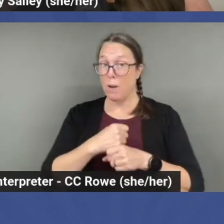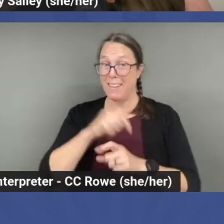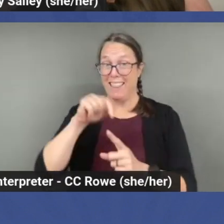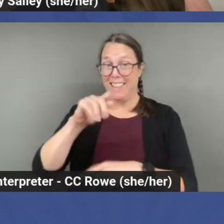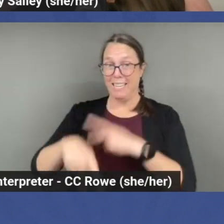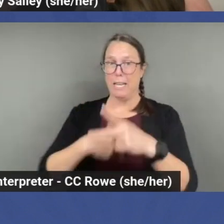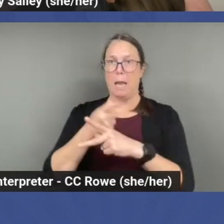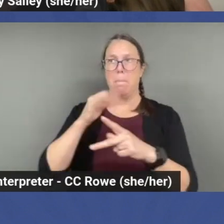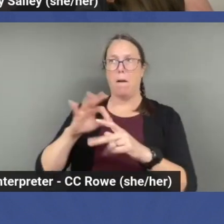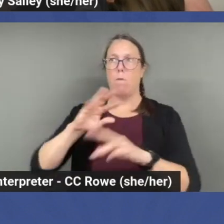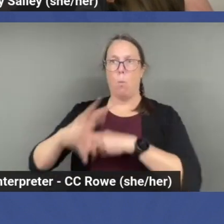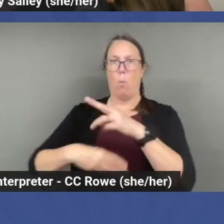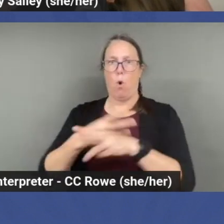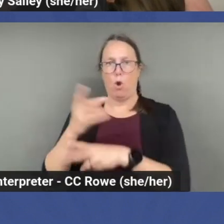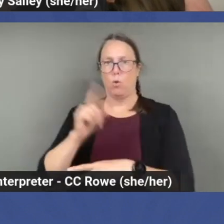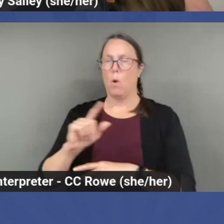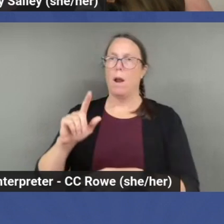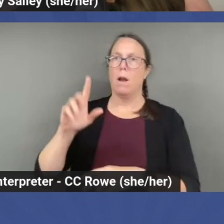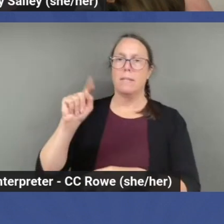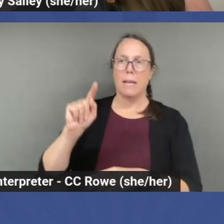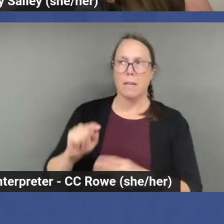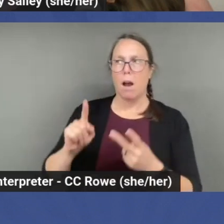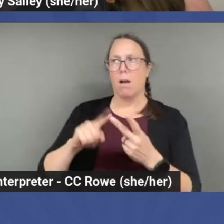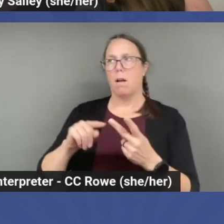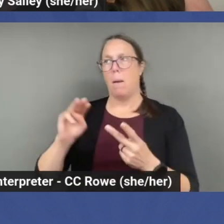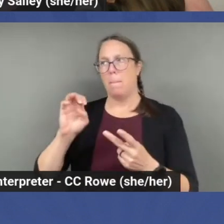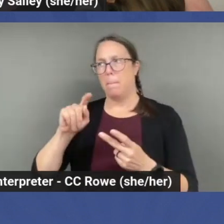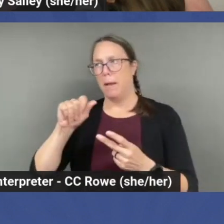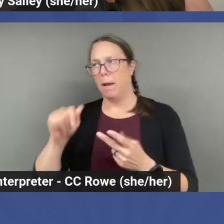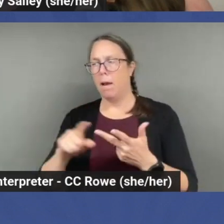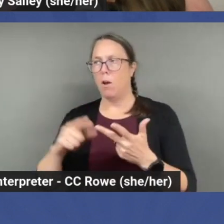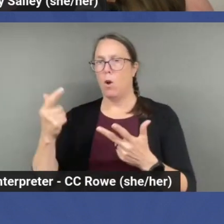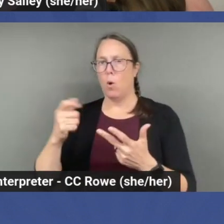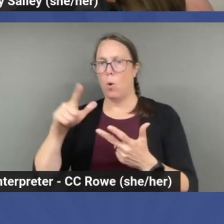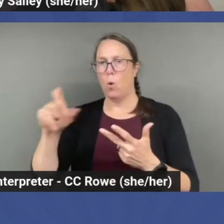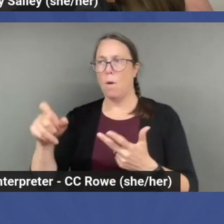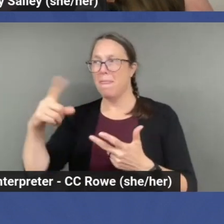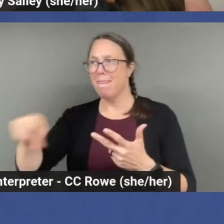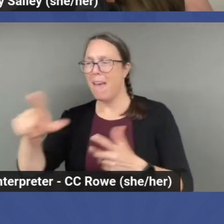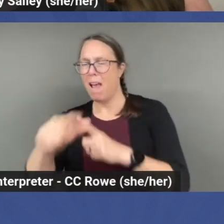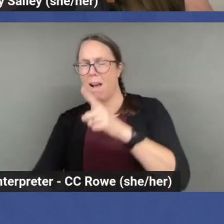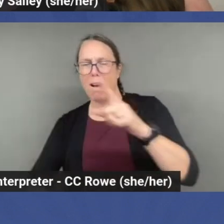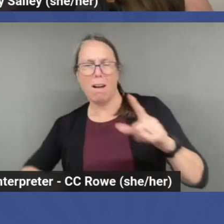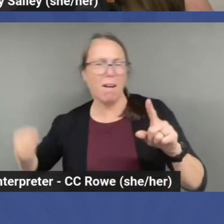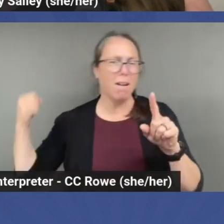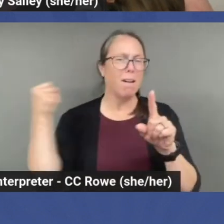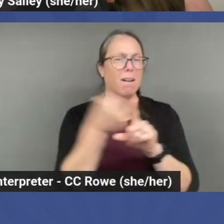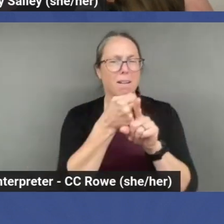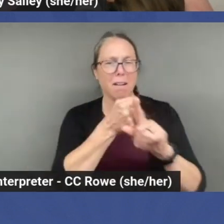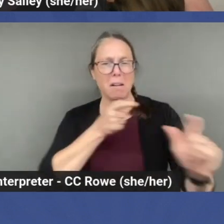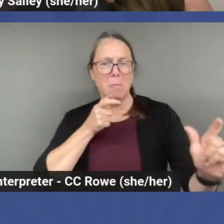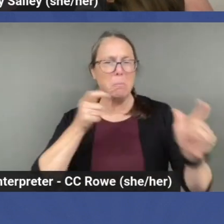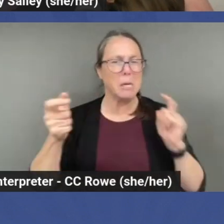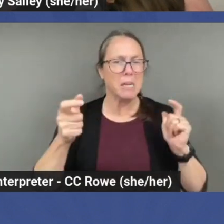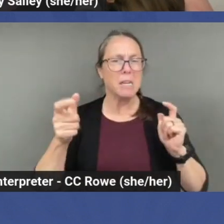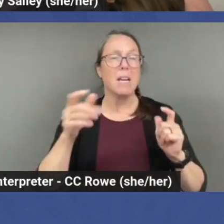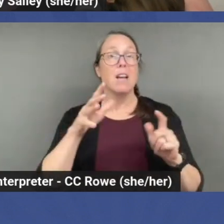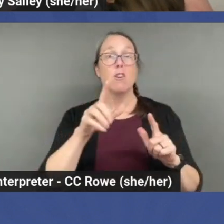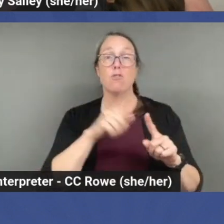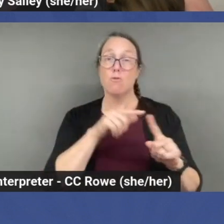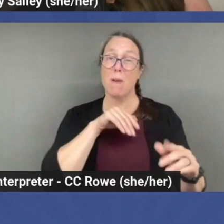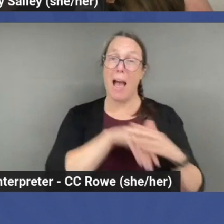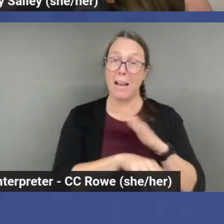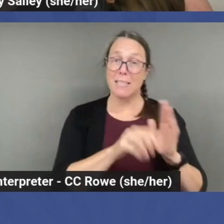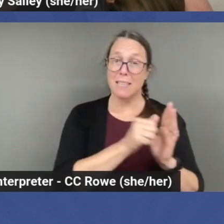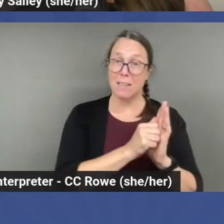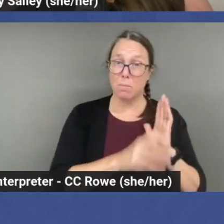and Meta and TikTok, et cetera, have such a big impact on abortion access, we really don't want to be in this space